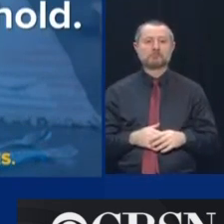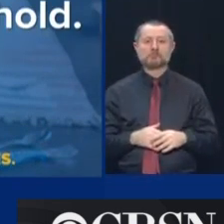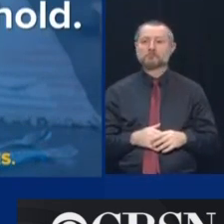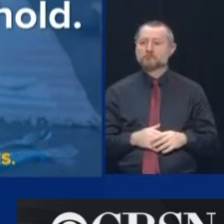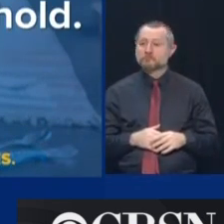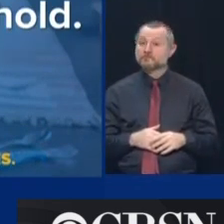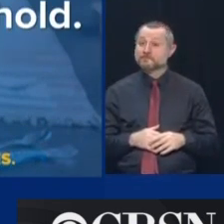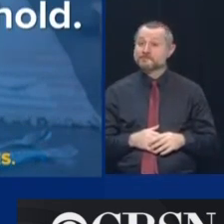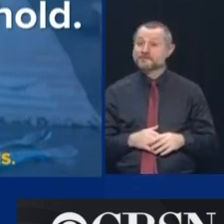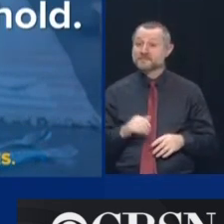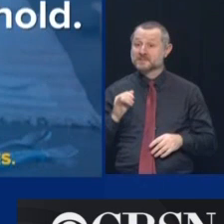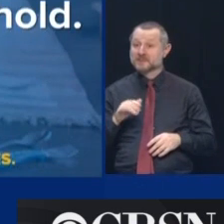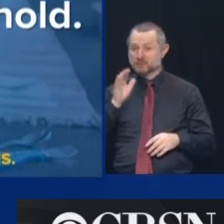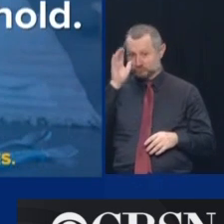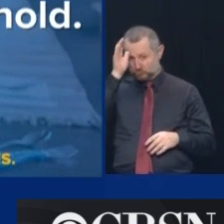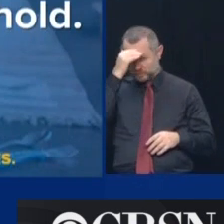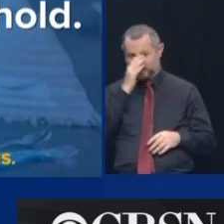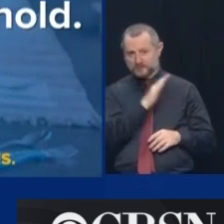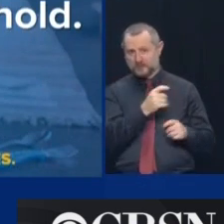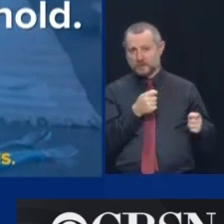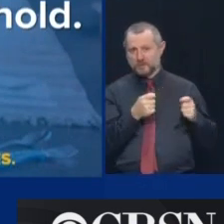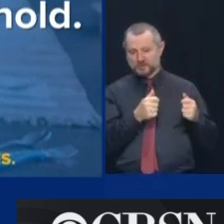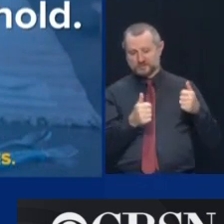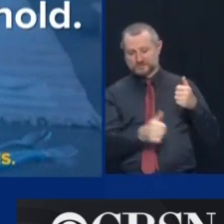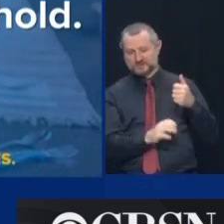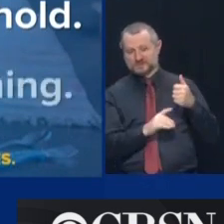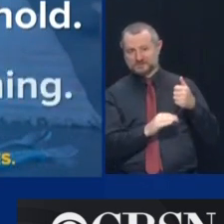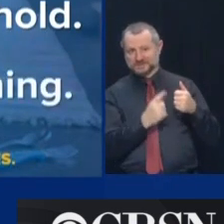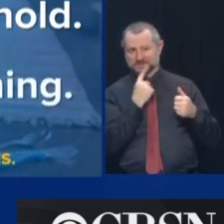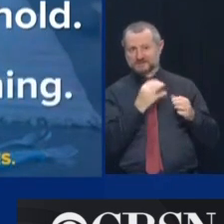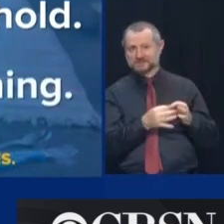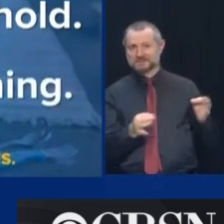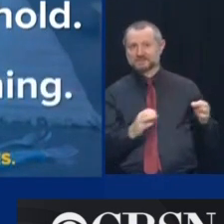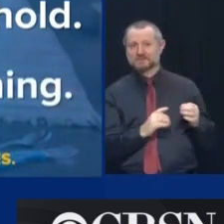That's the Trump administration saying that.